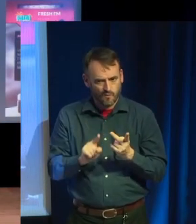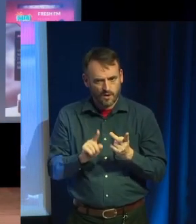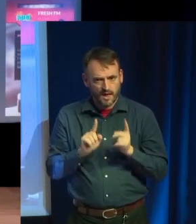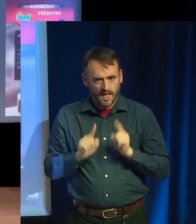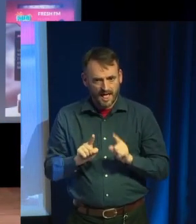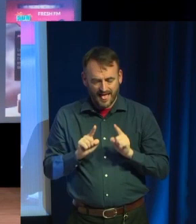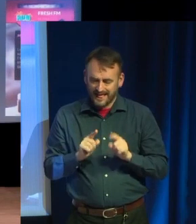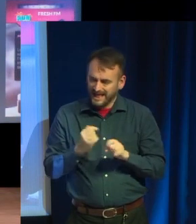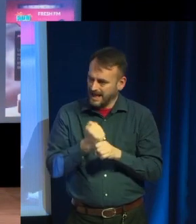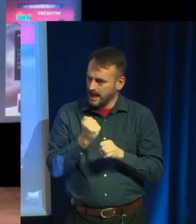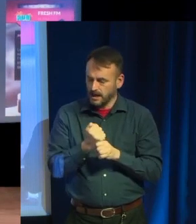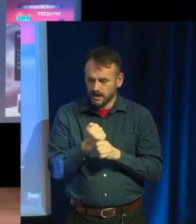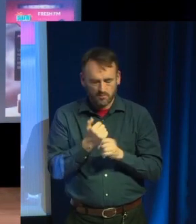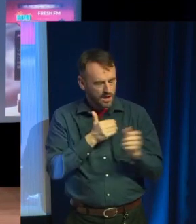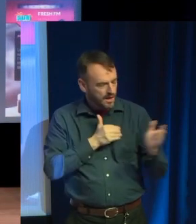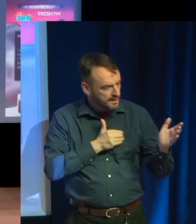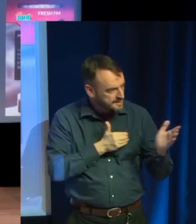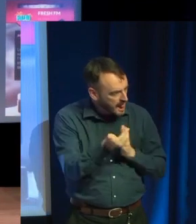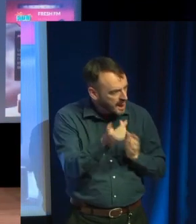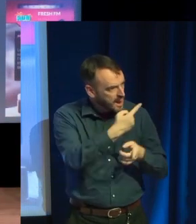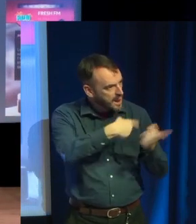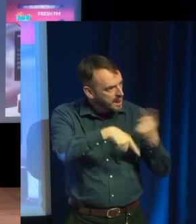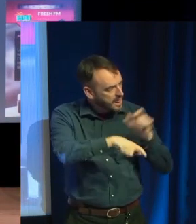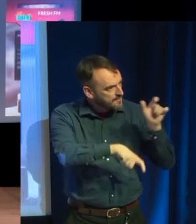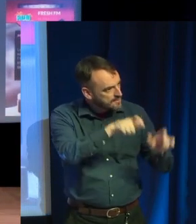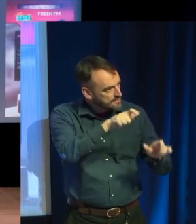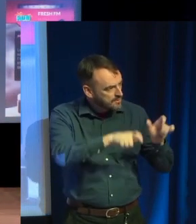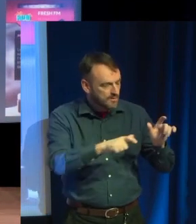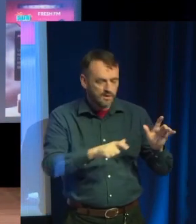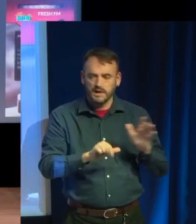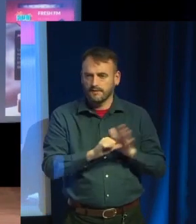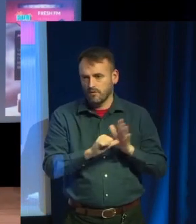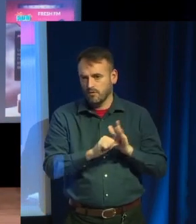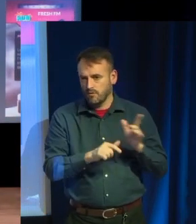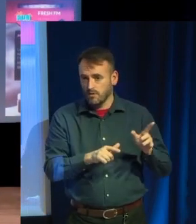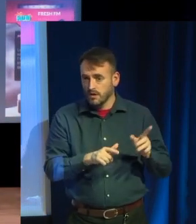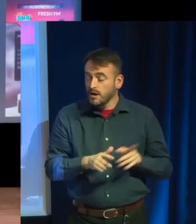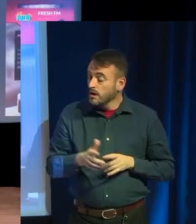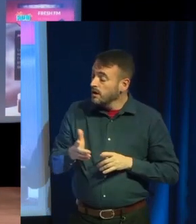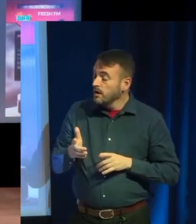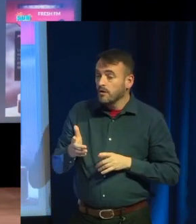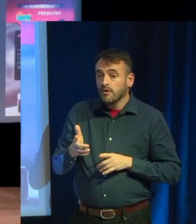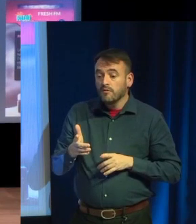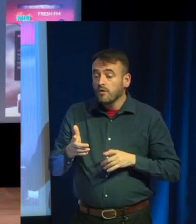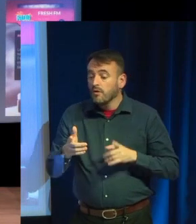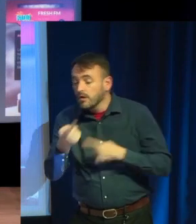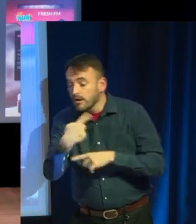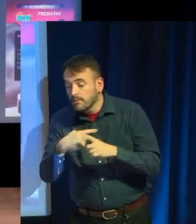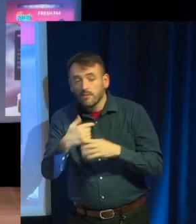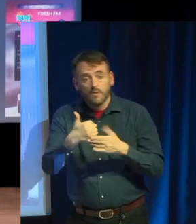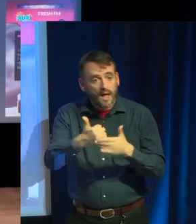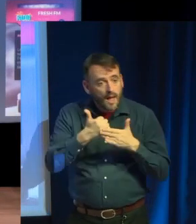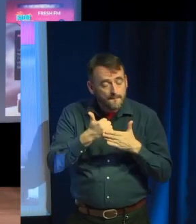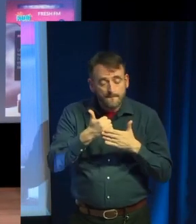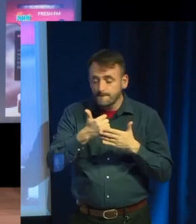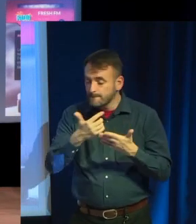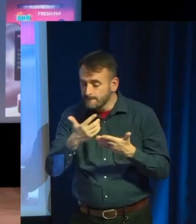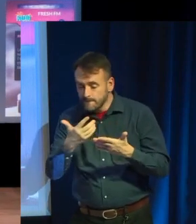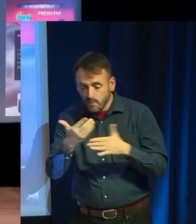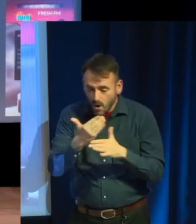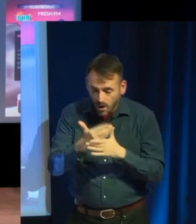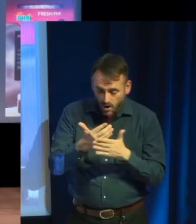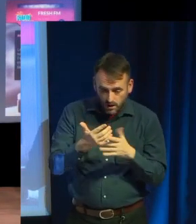this first to the people who need to work on it, to people who need to pay for it, and then the people who need to buy it, because you don't